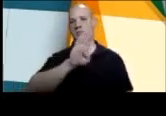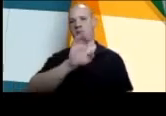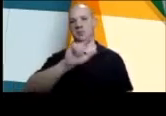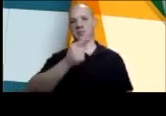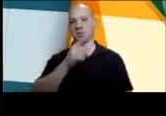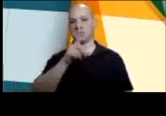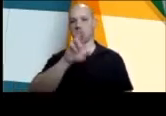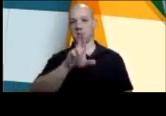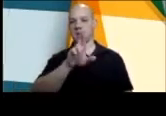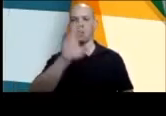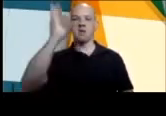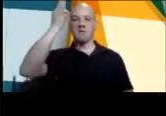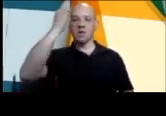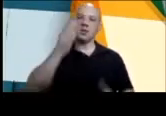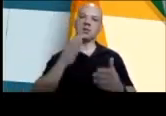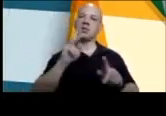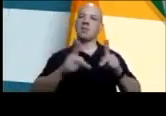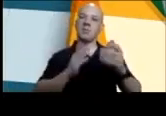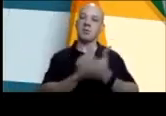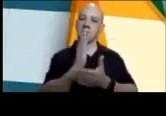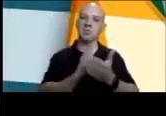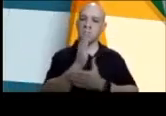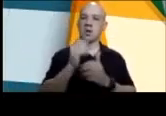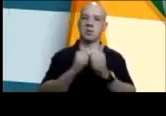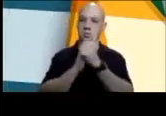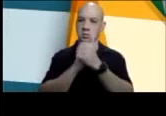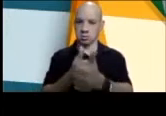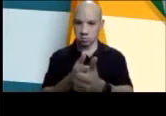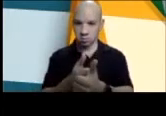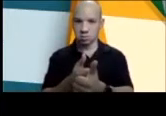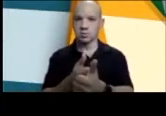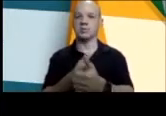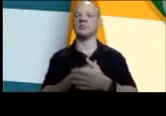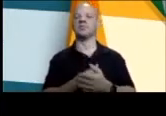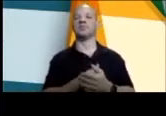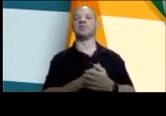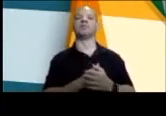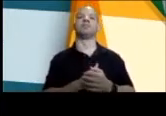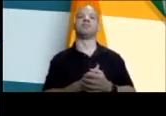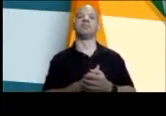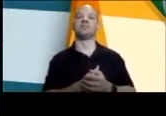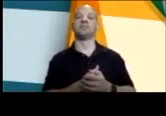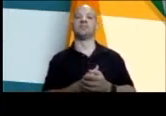Rights Compliance, Introduction to Federal Civil Rights Compliance and Labor Standards.